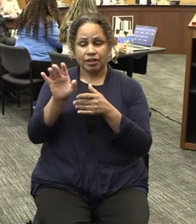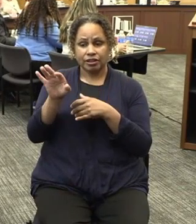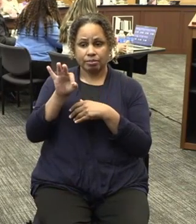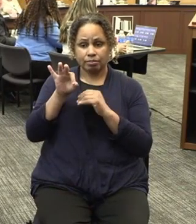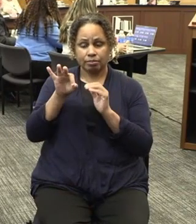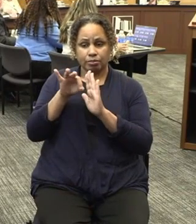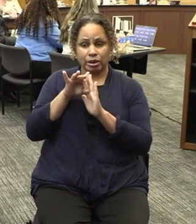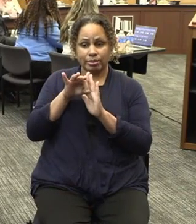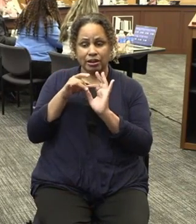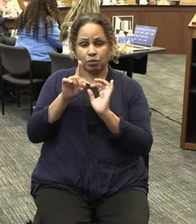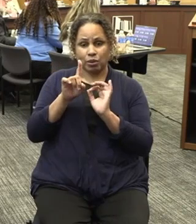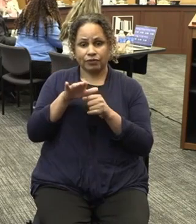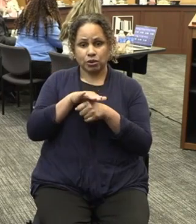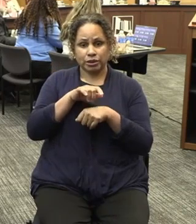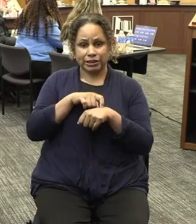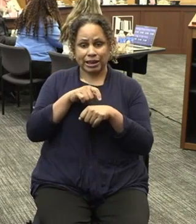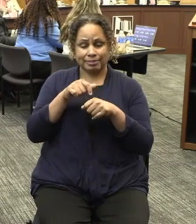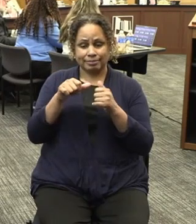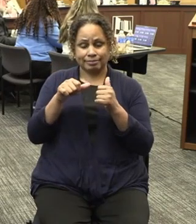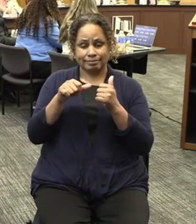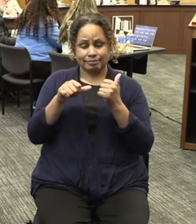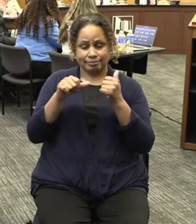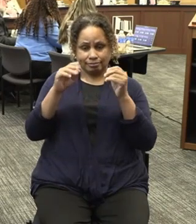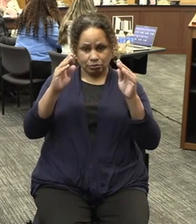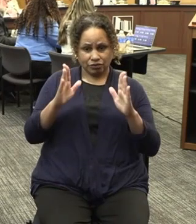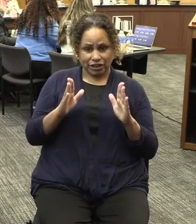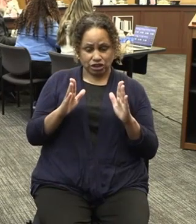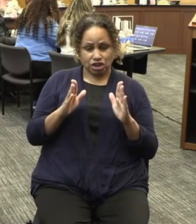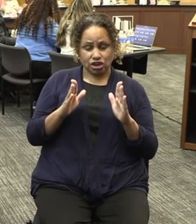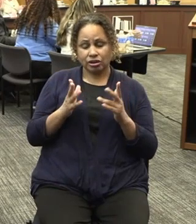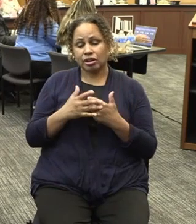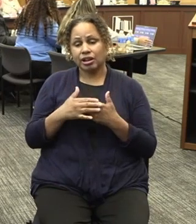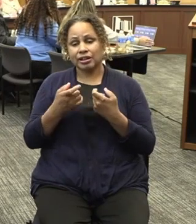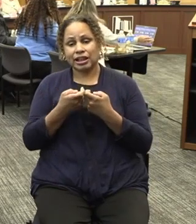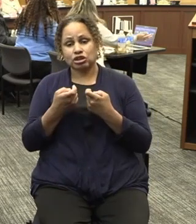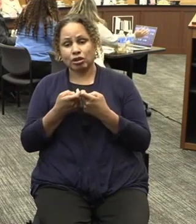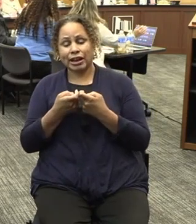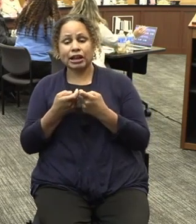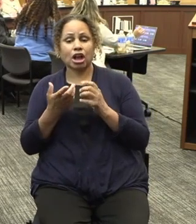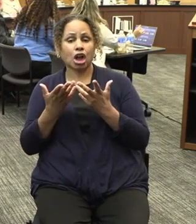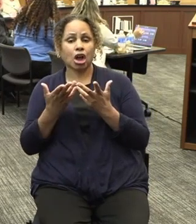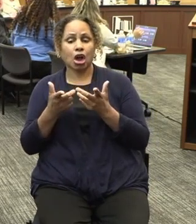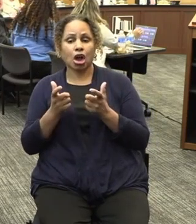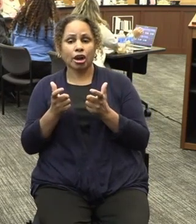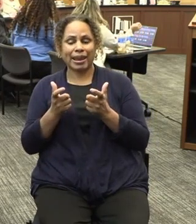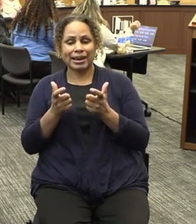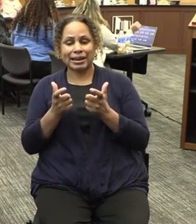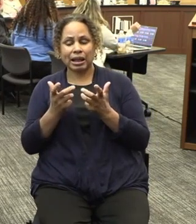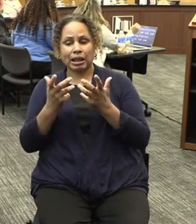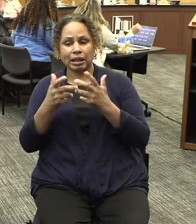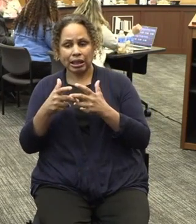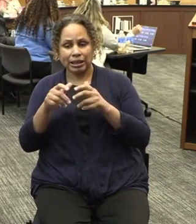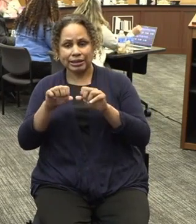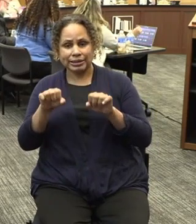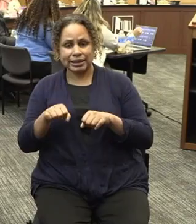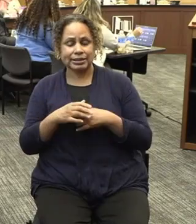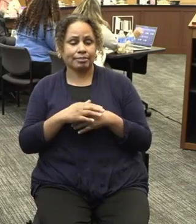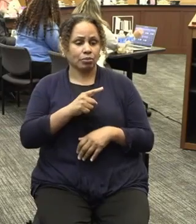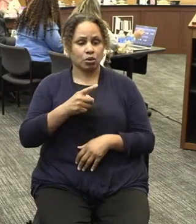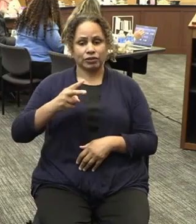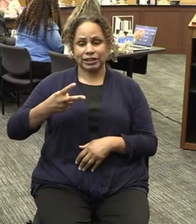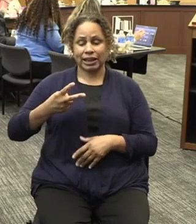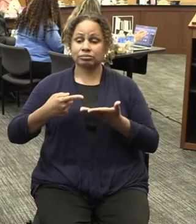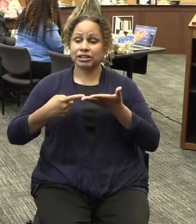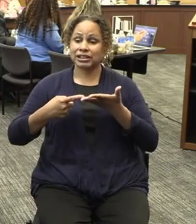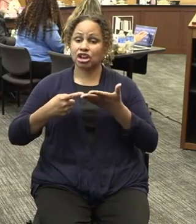of electrical and electronic automated systems. So move. Second. Discussion.